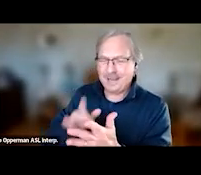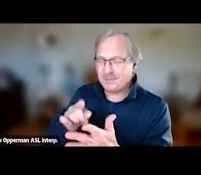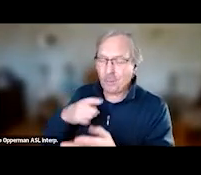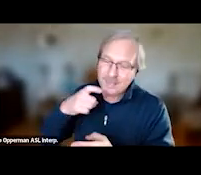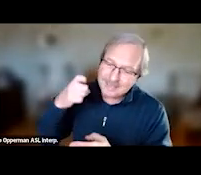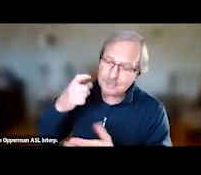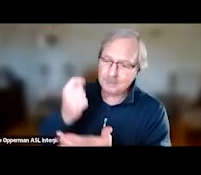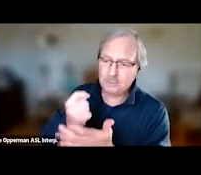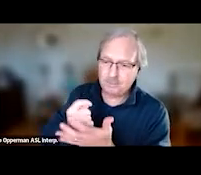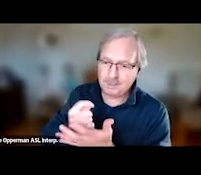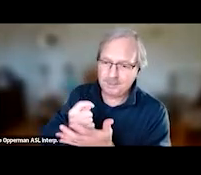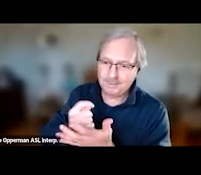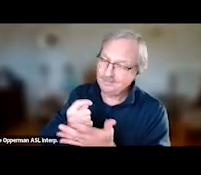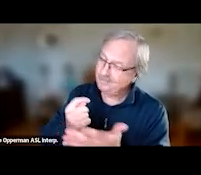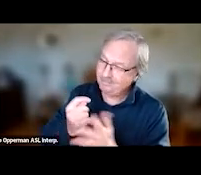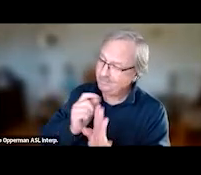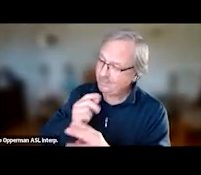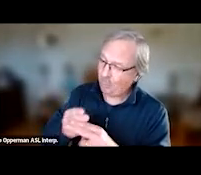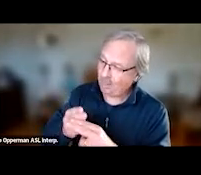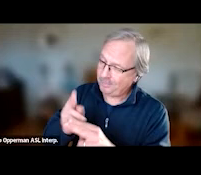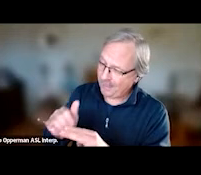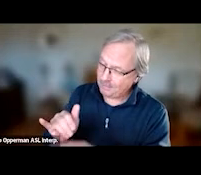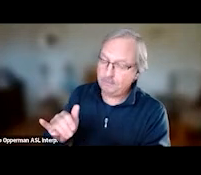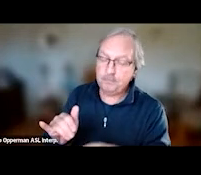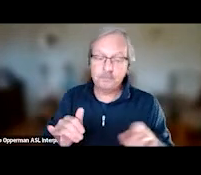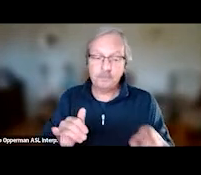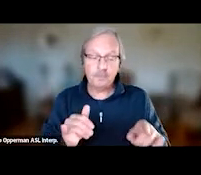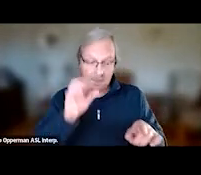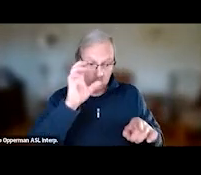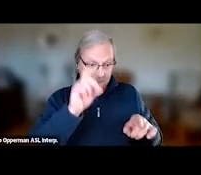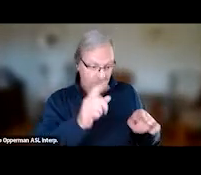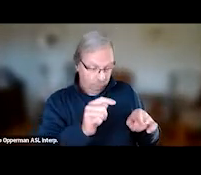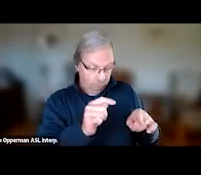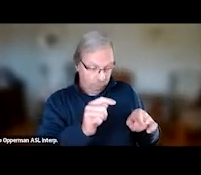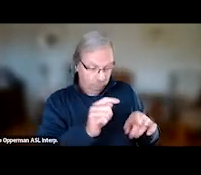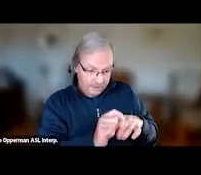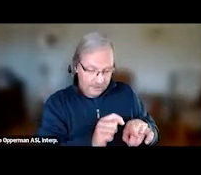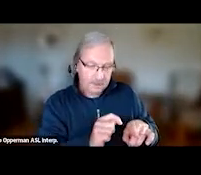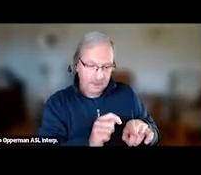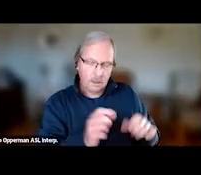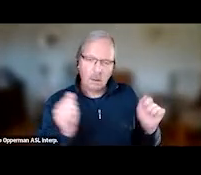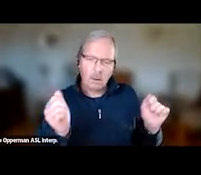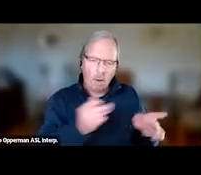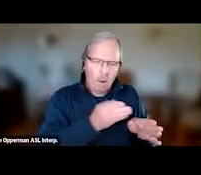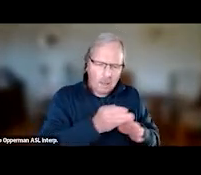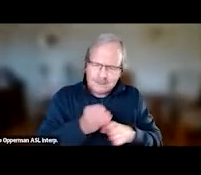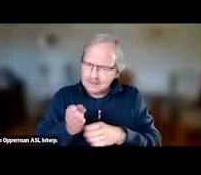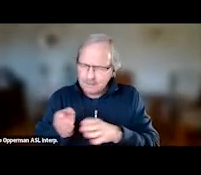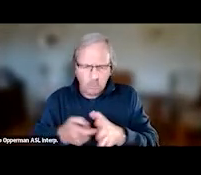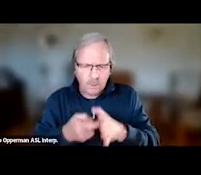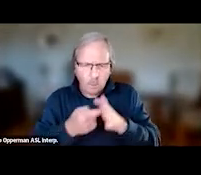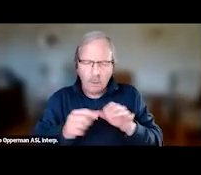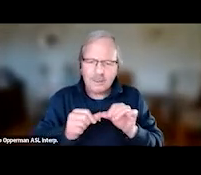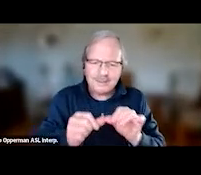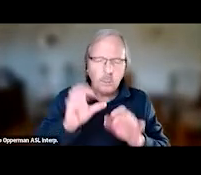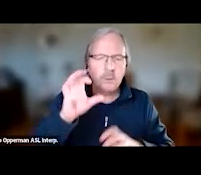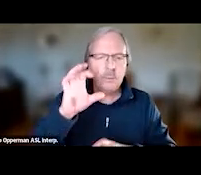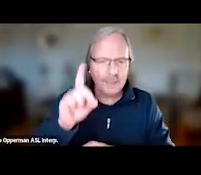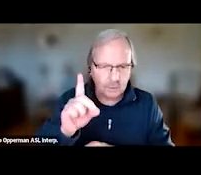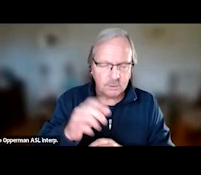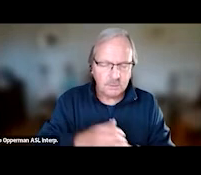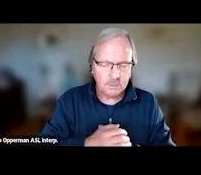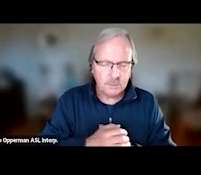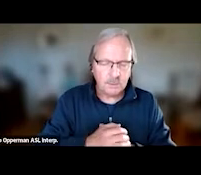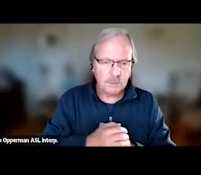education, most, if not all, disciplines certainly require continuing education.